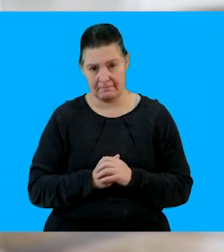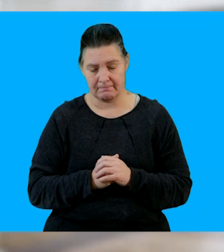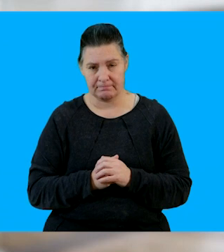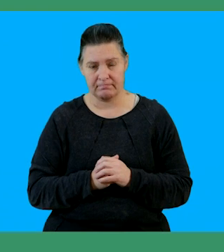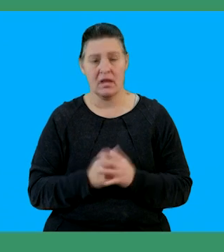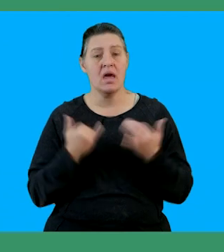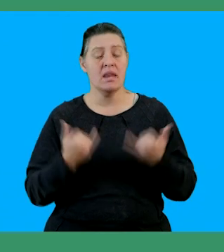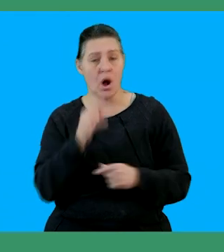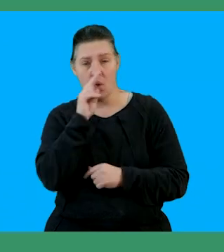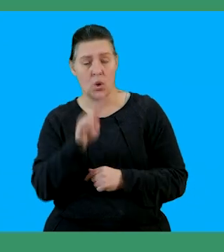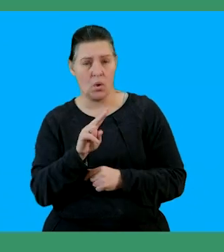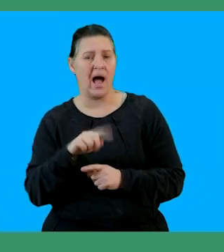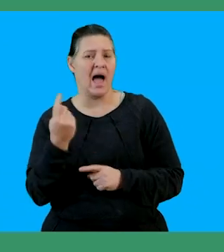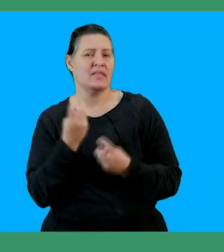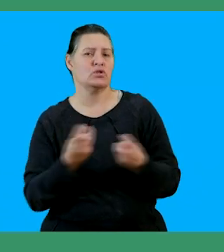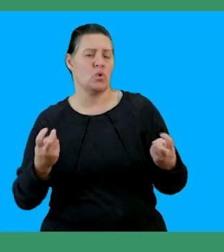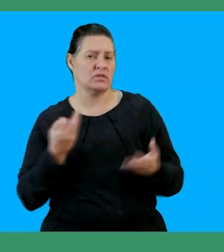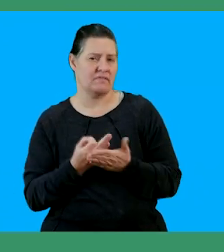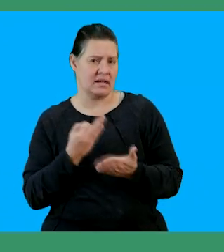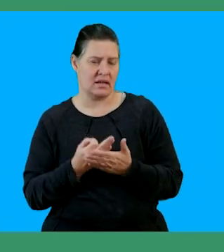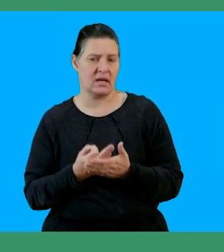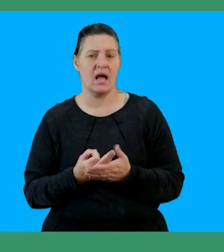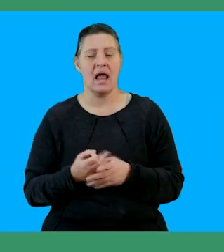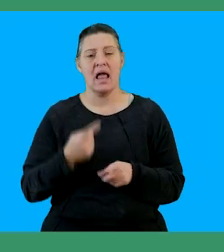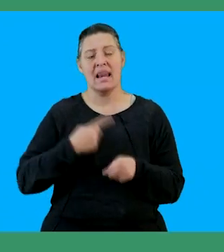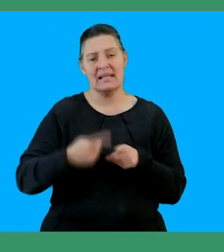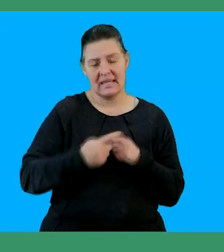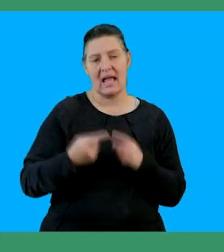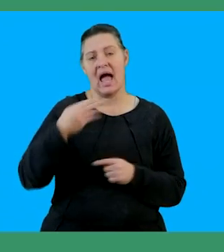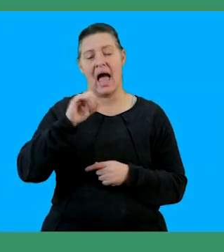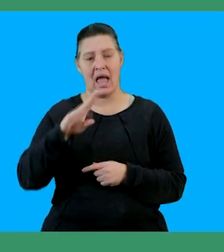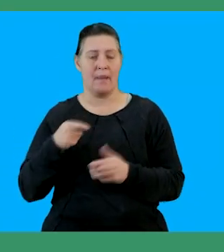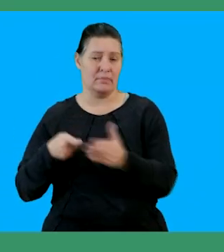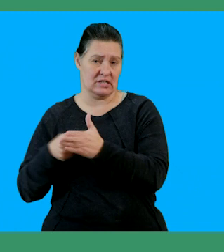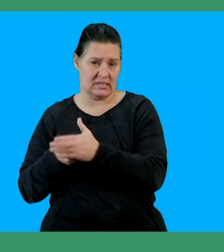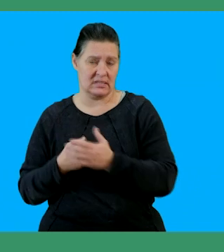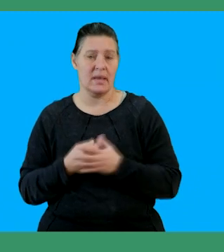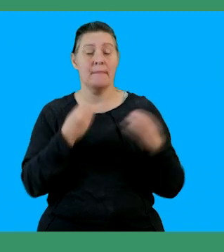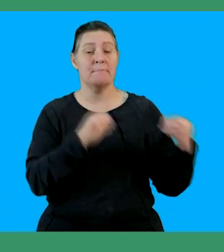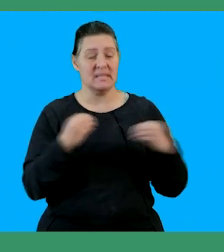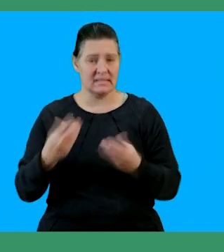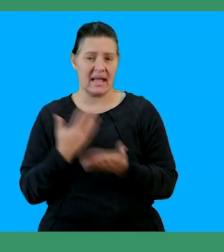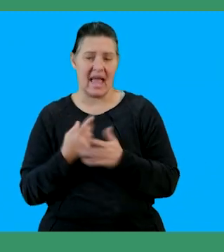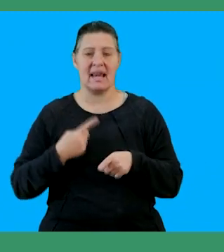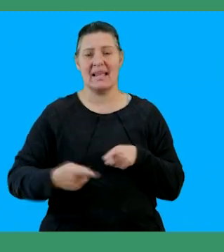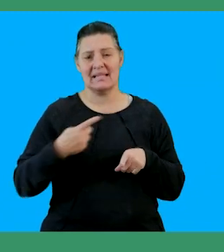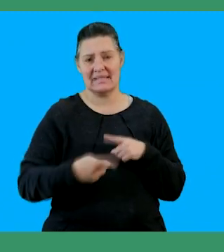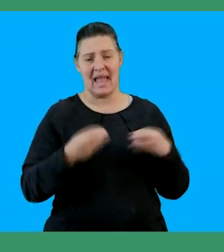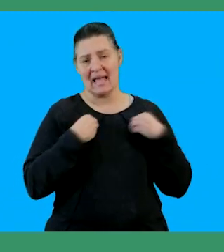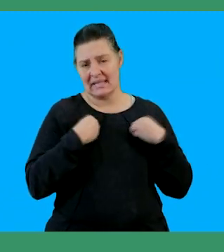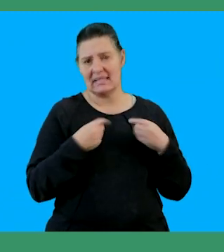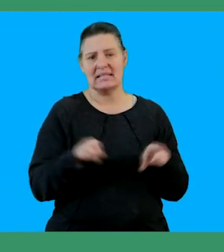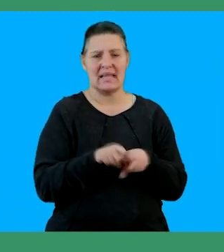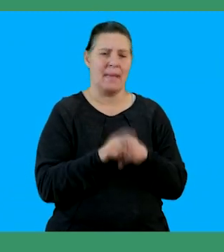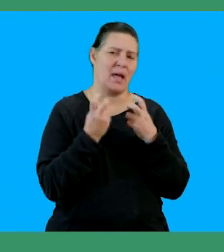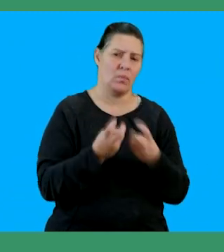agreement. Now let's look at another source of funding, which is leasing and hire purchase. Businesses can lease certain